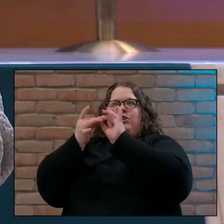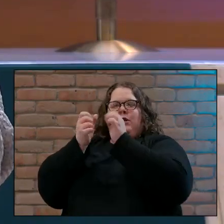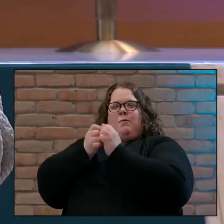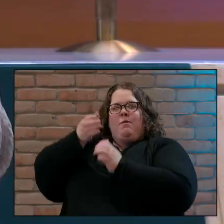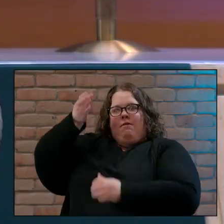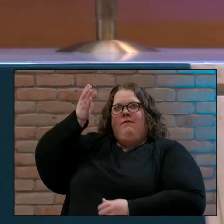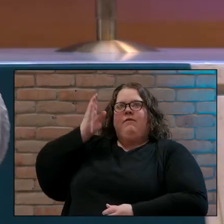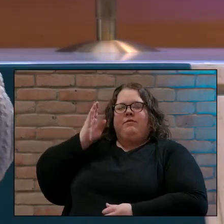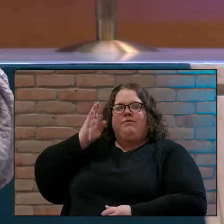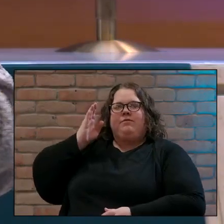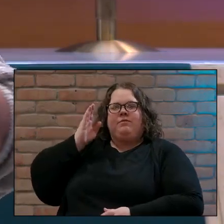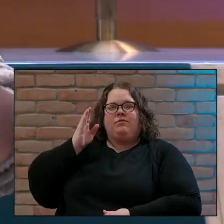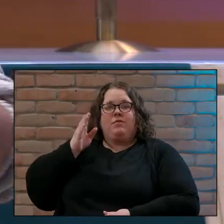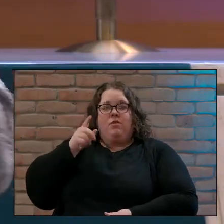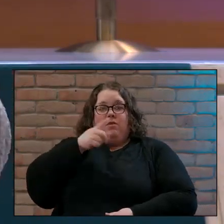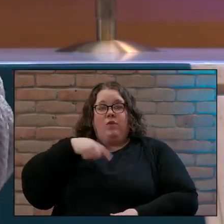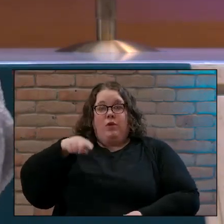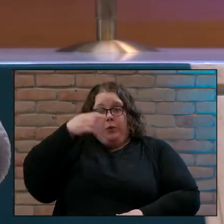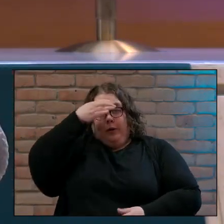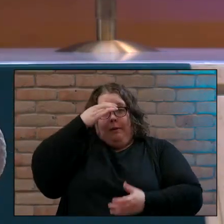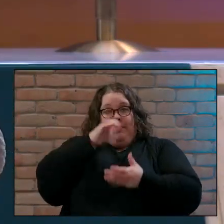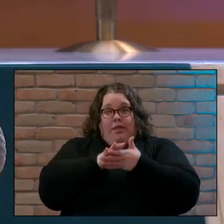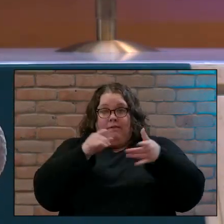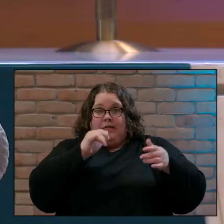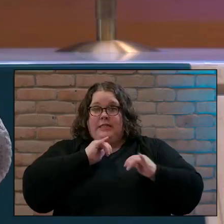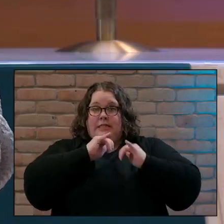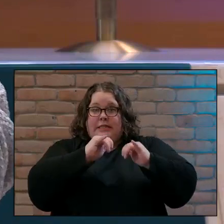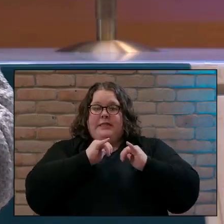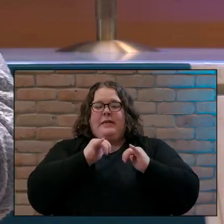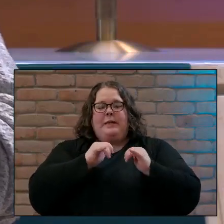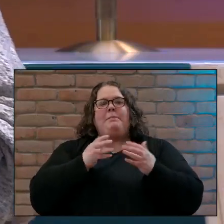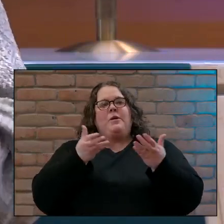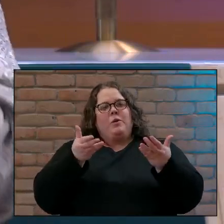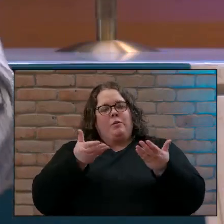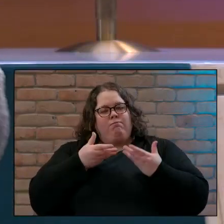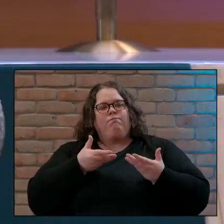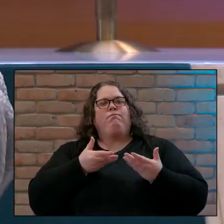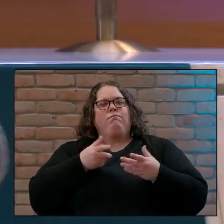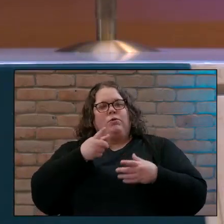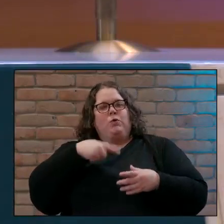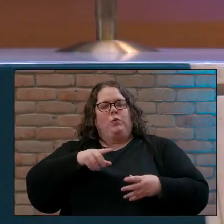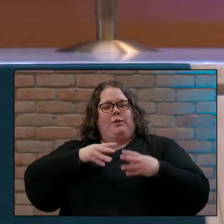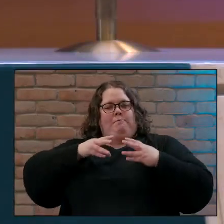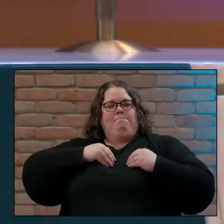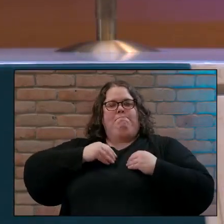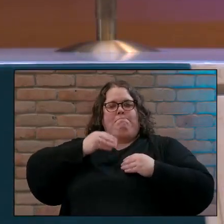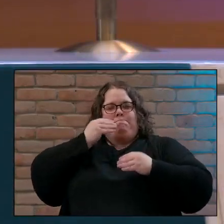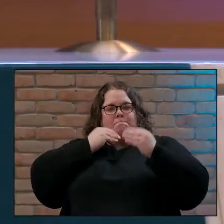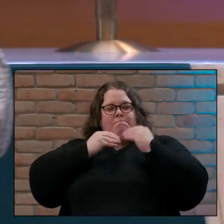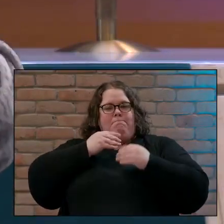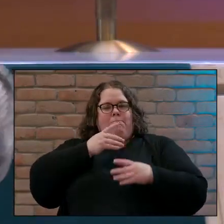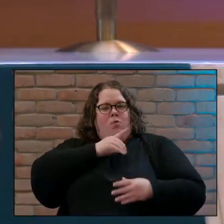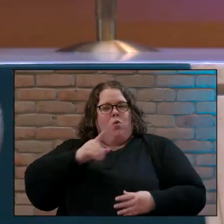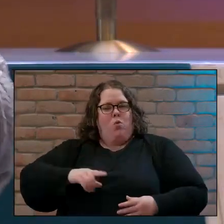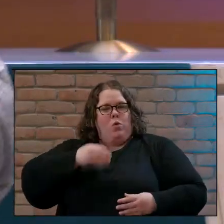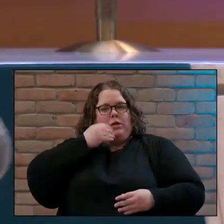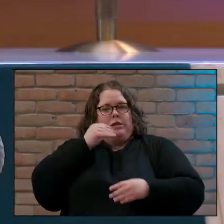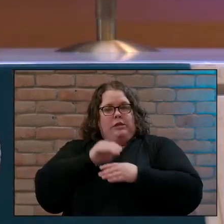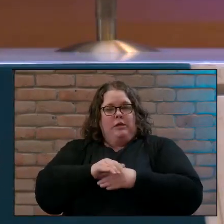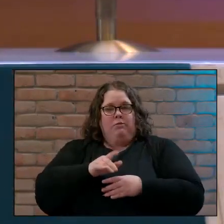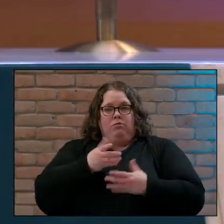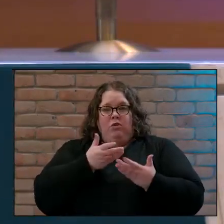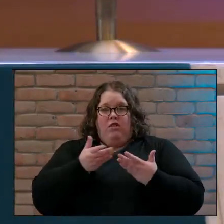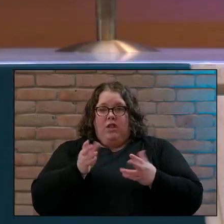heaven. To those who believe this, we invite you to receive the Lord's Supper today. You have your elements prepared to